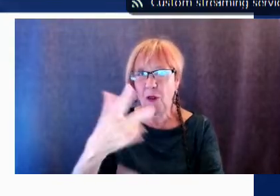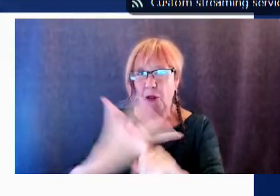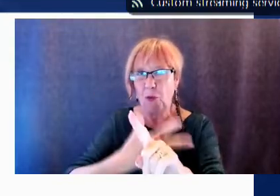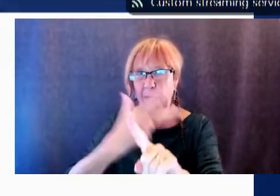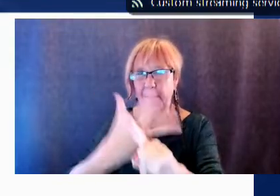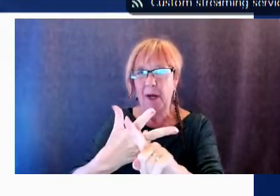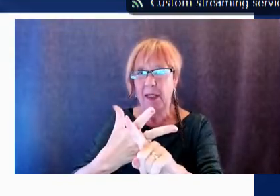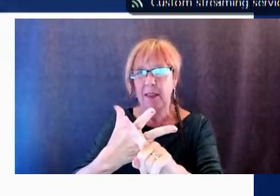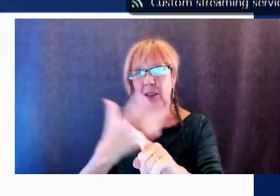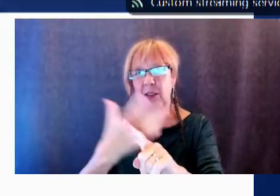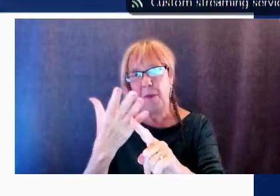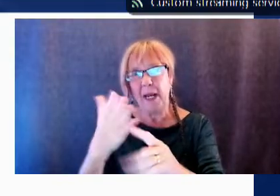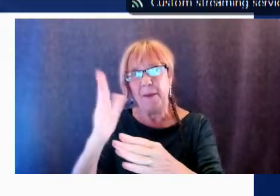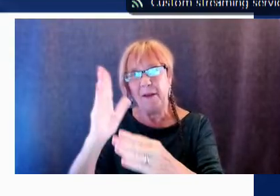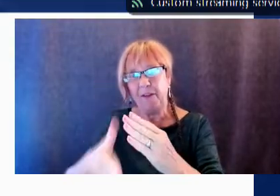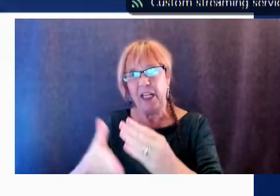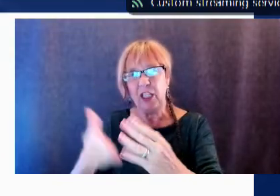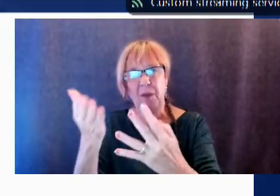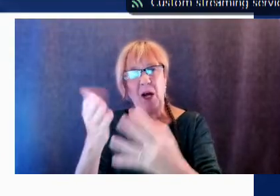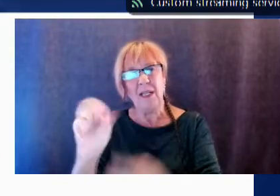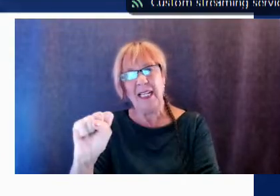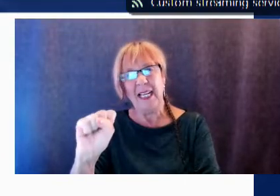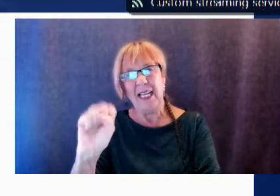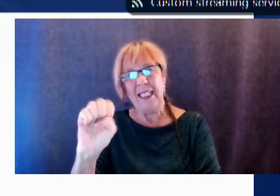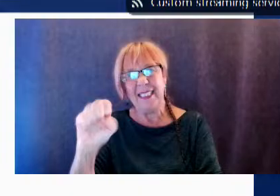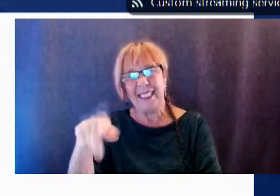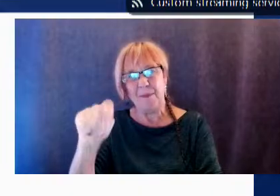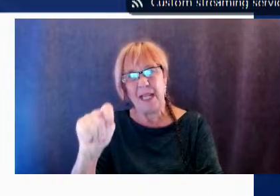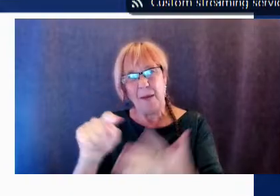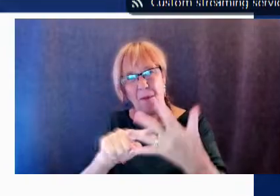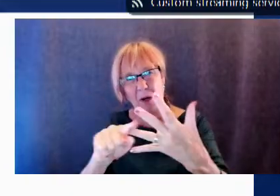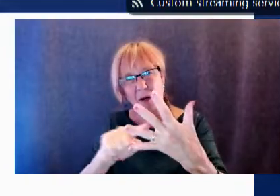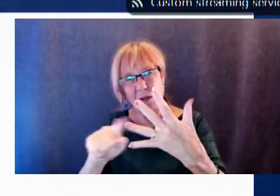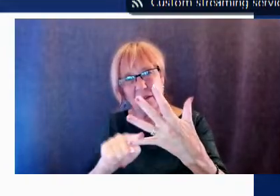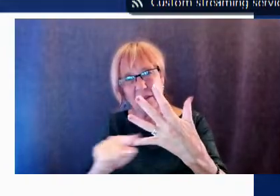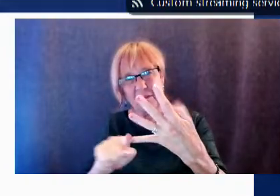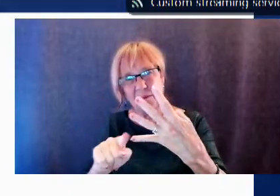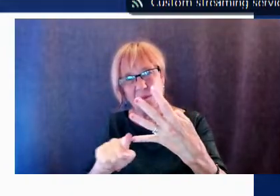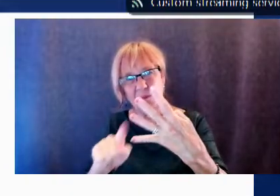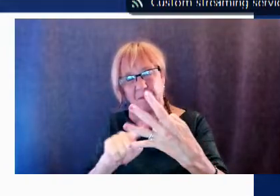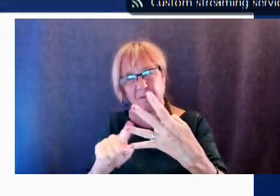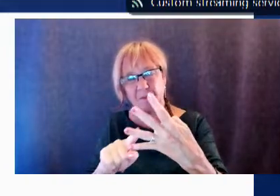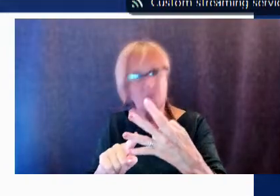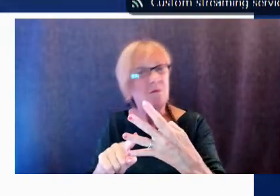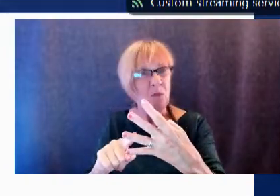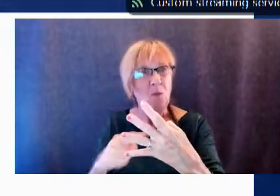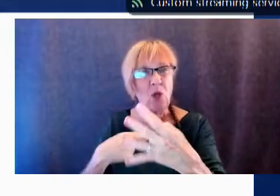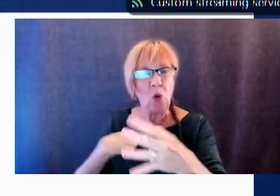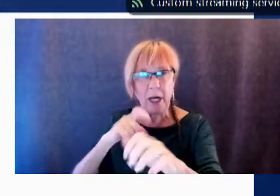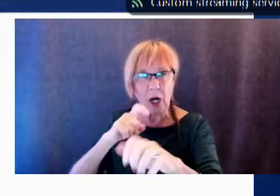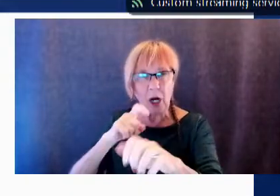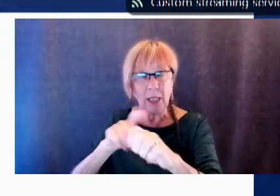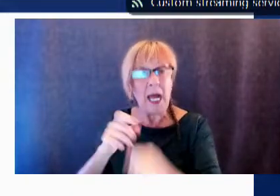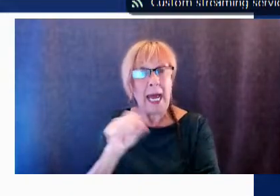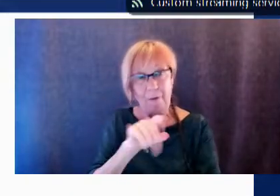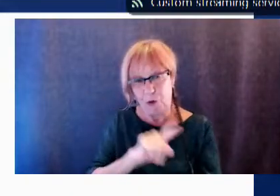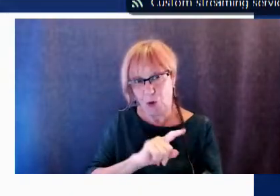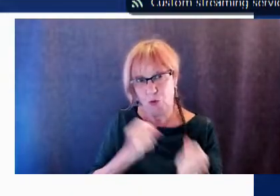put us mid to late September for completion. And it remains on schedule. If you drive up